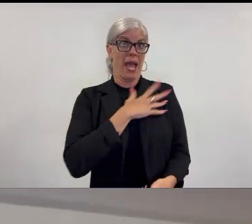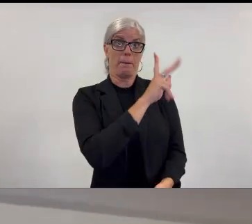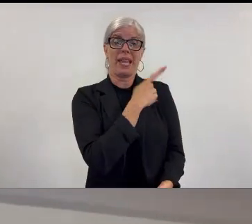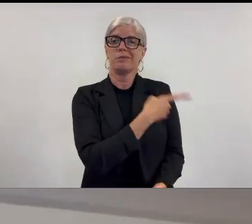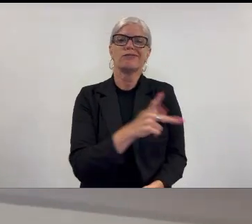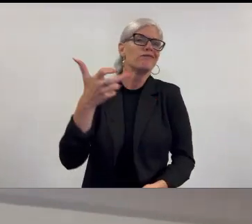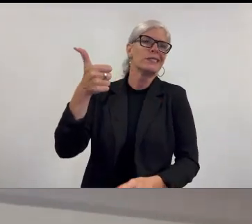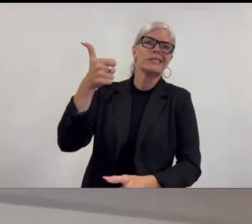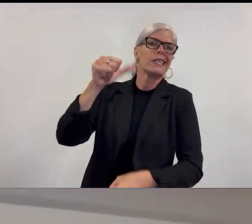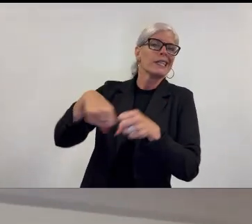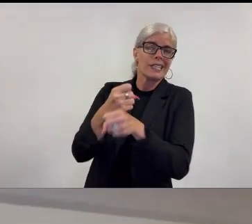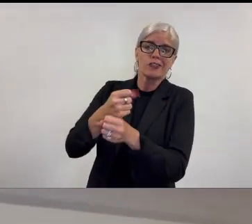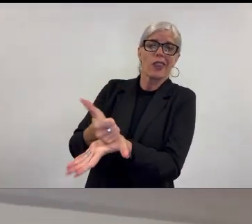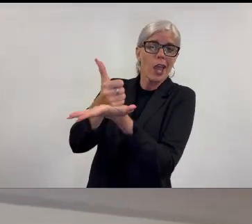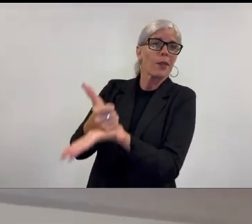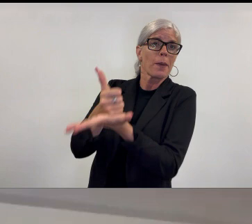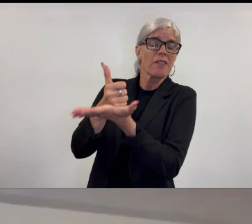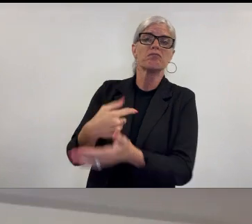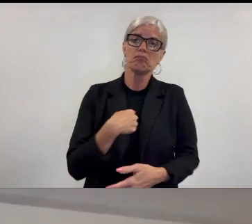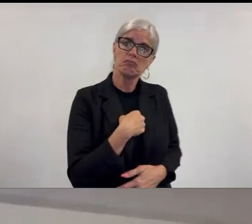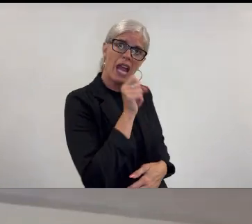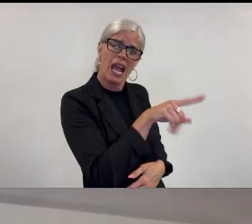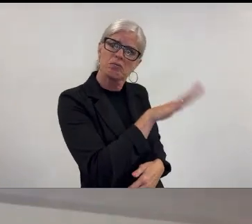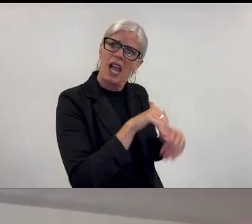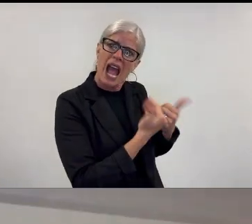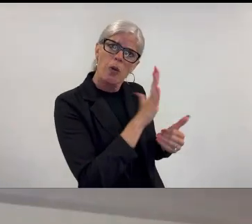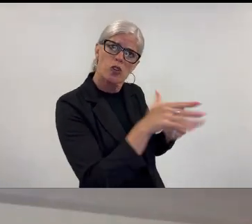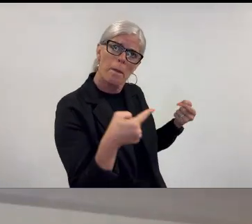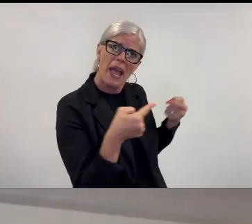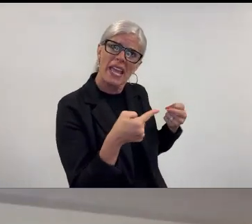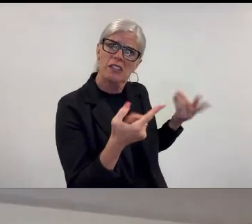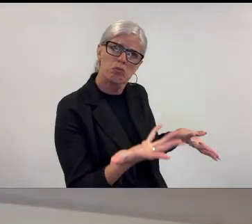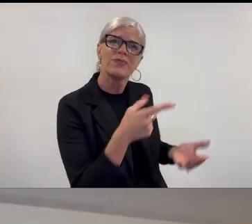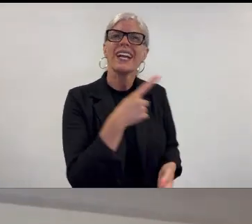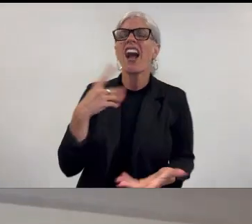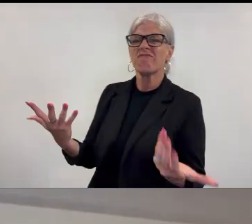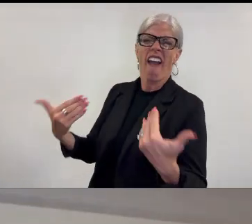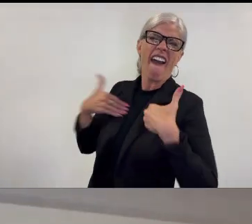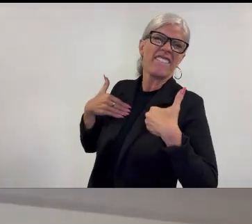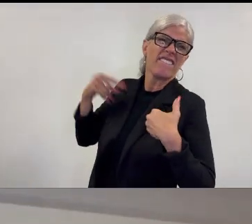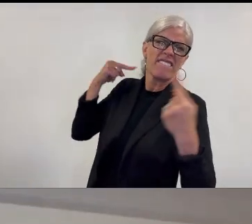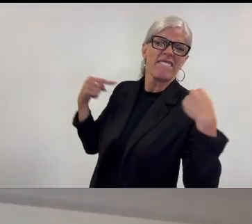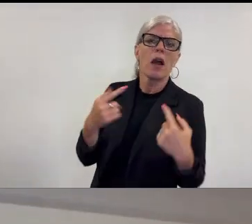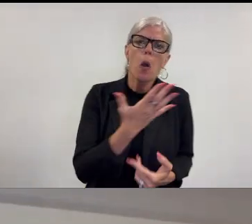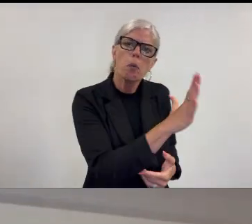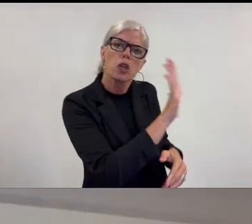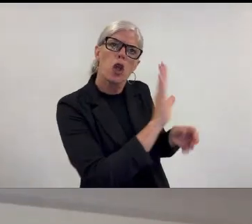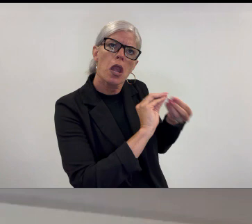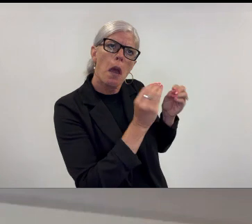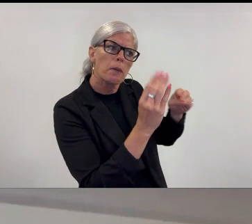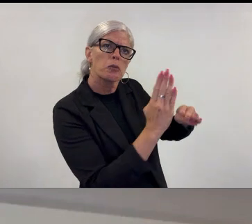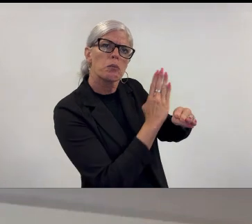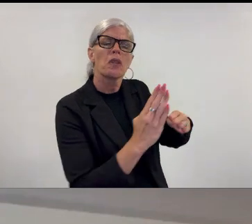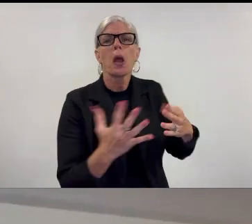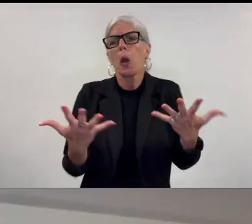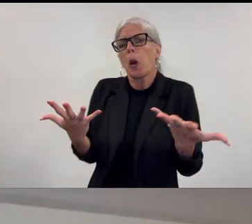it well is even better. Now, there are people, a small amount of people, probably 5% that